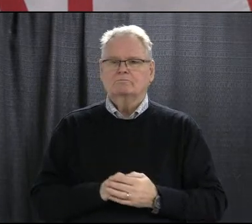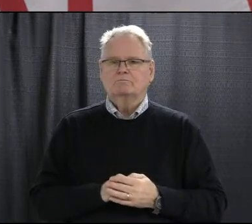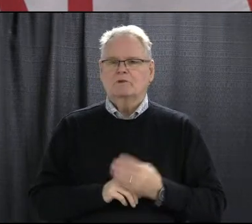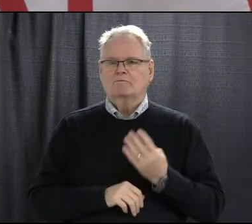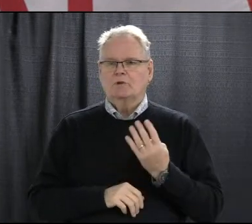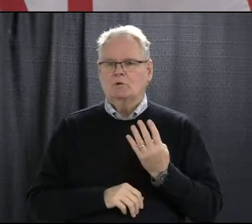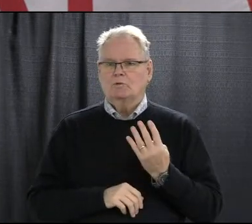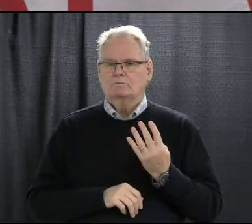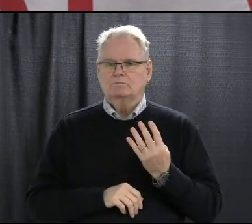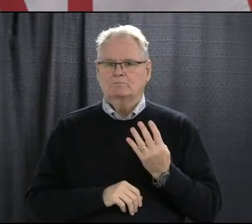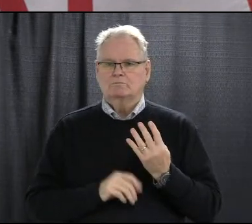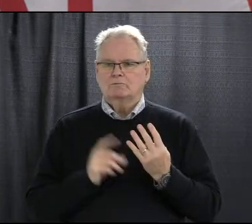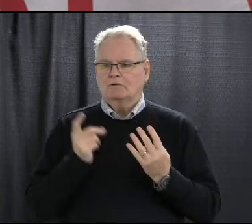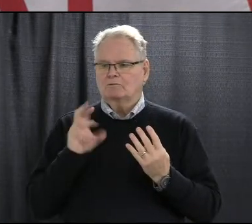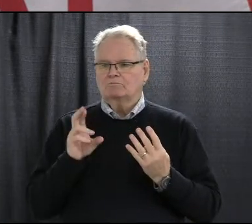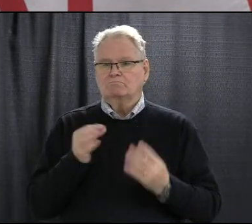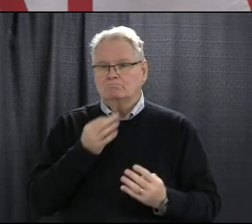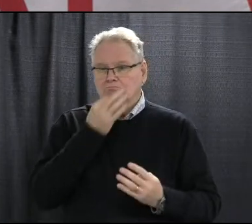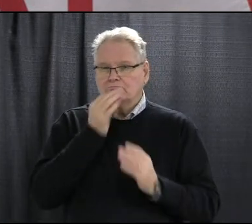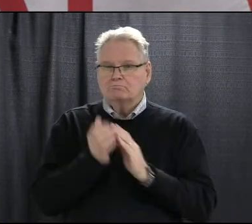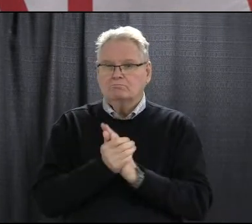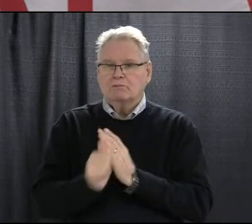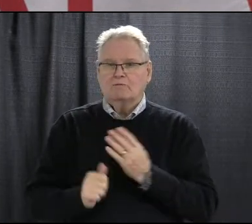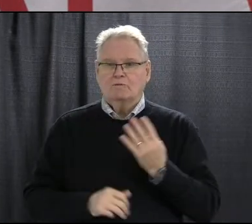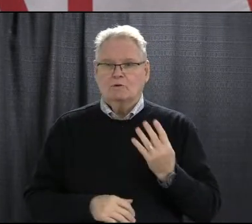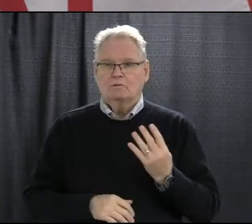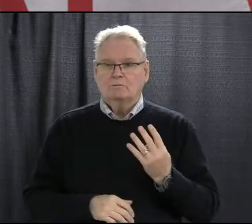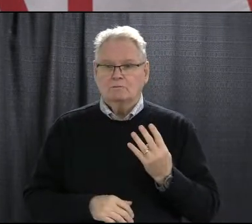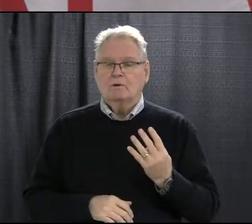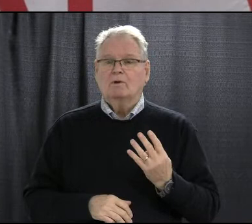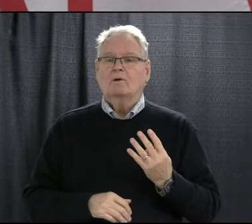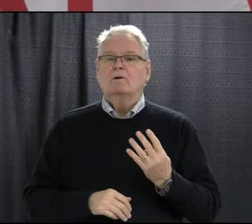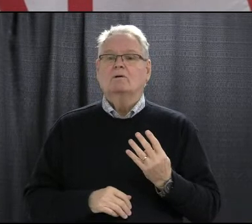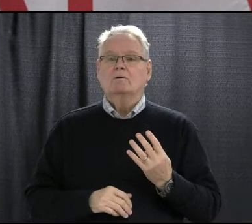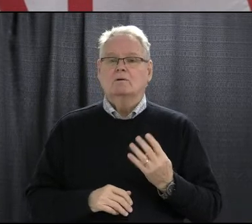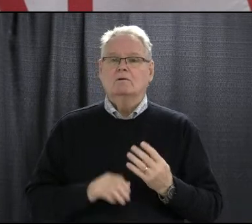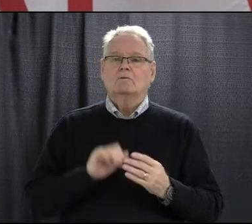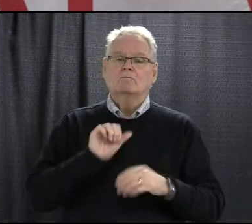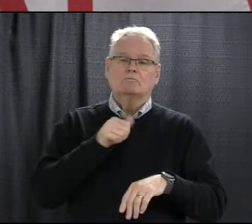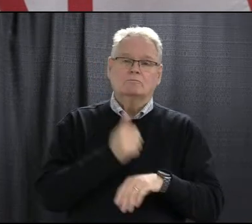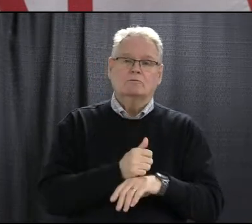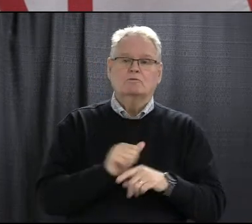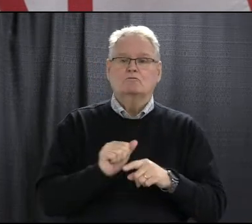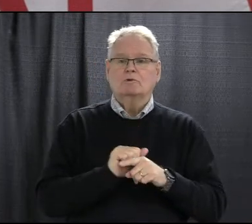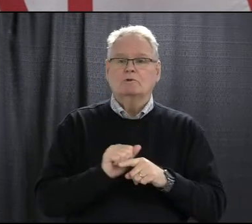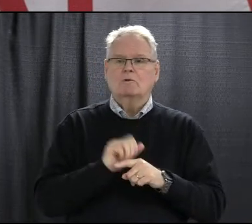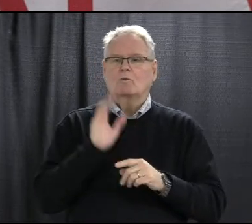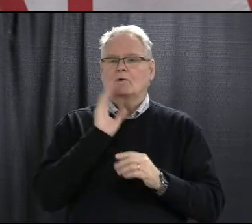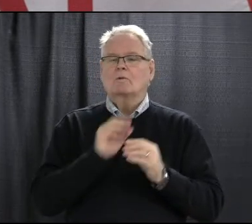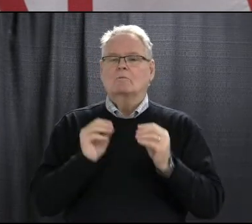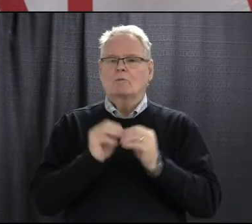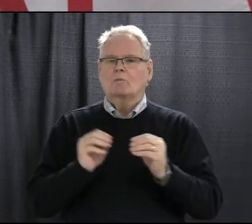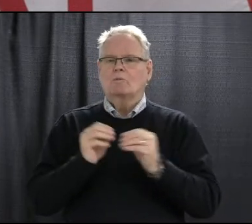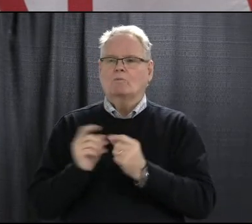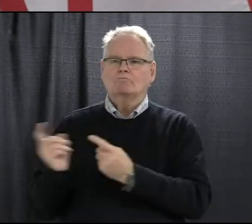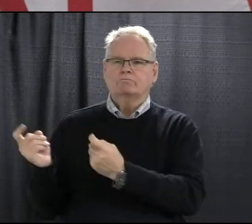us to train people here in Newfoundland and Labrador to get us to or above the Canadian